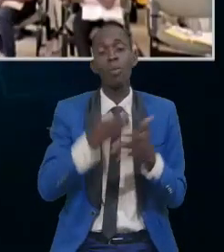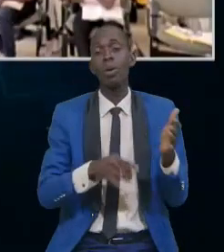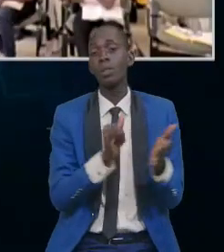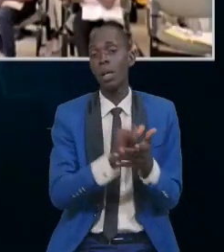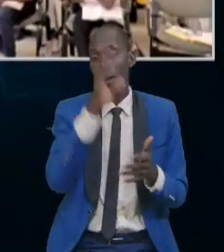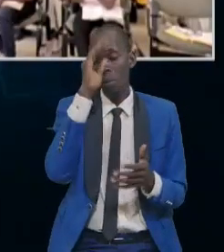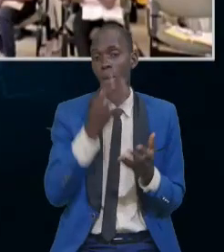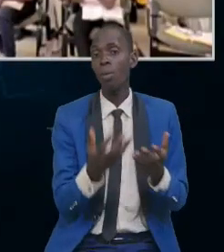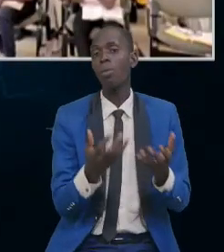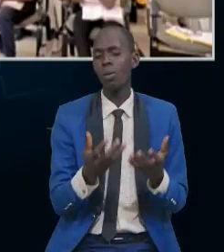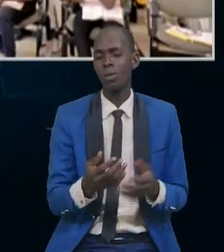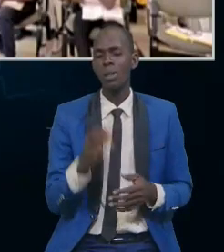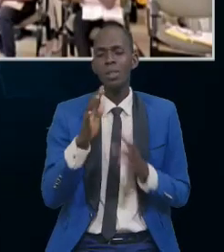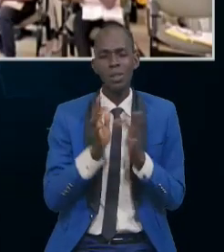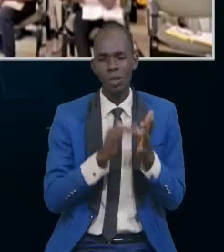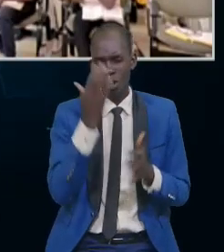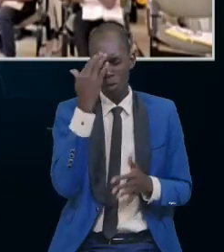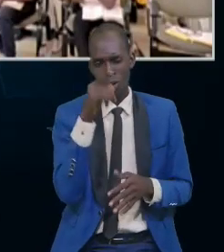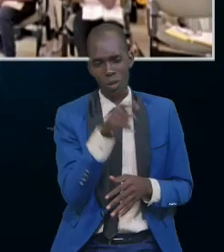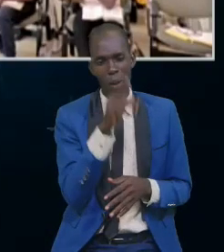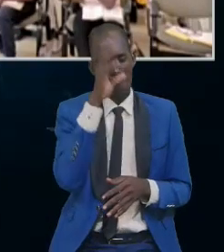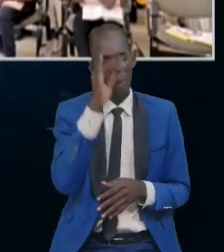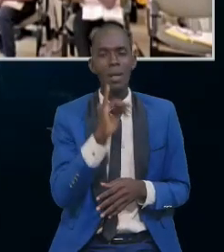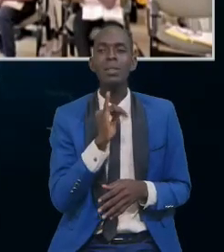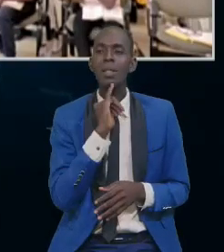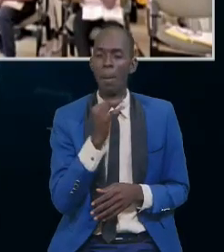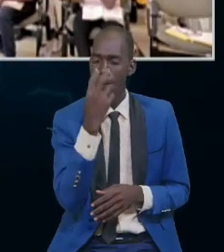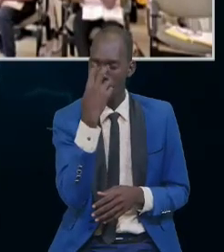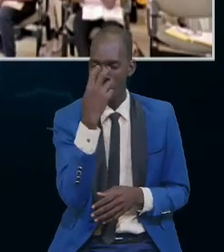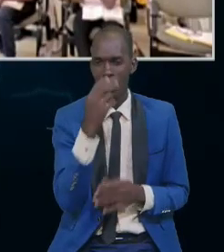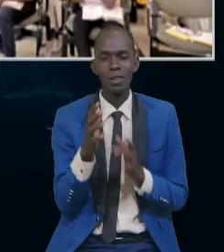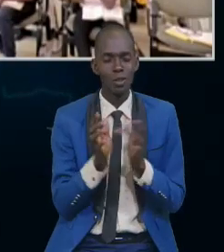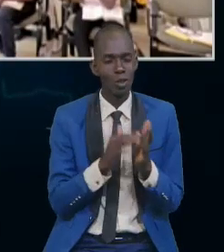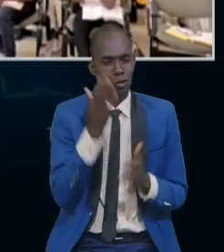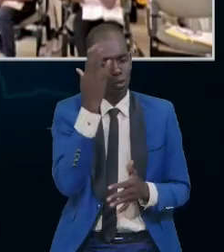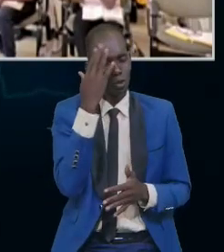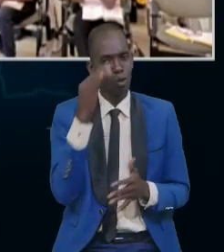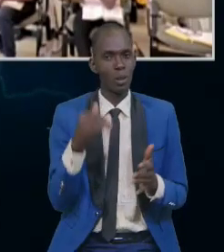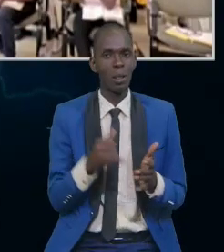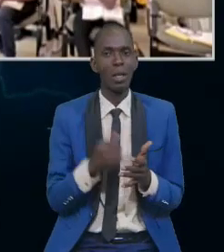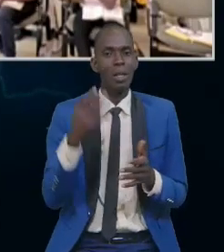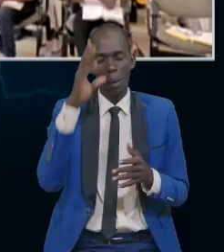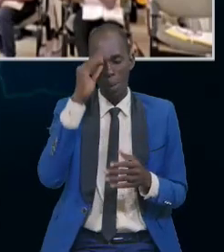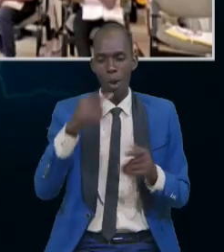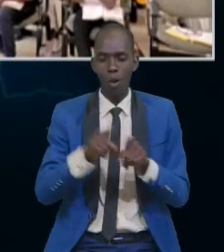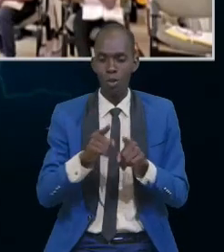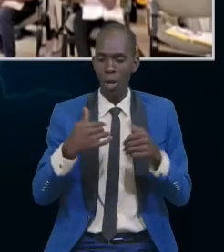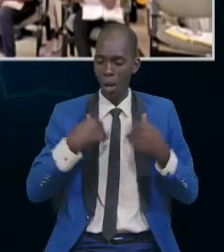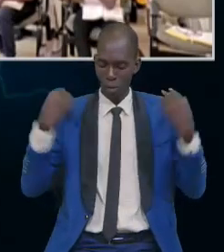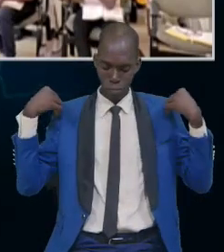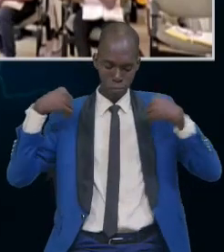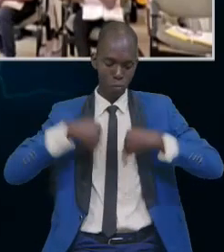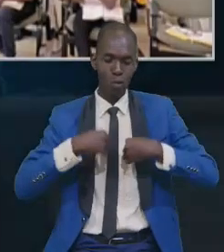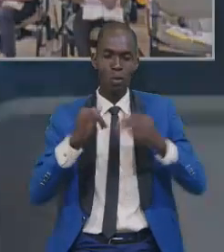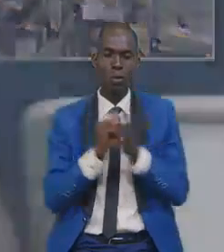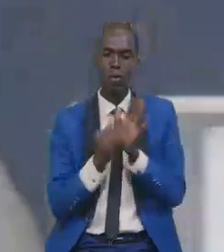man is blind. You can see that he's blind. You see the badge of blindness, and he has thrown that away. What was he